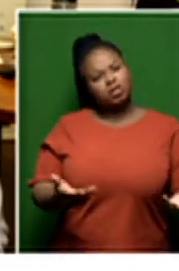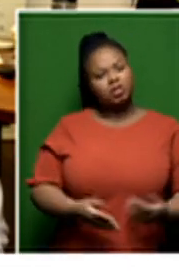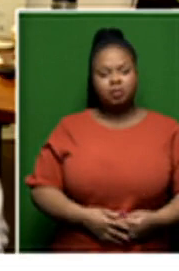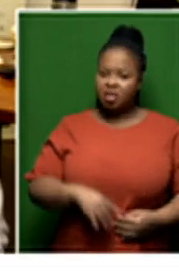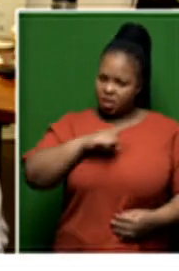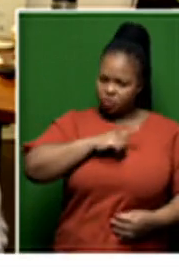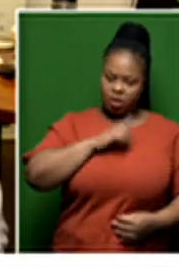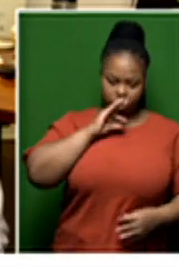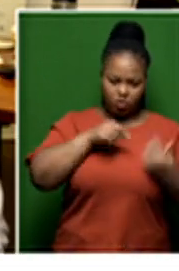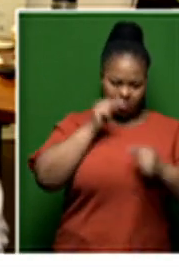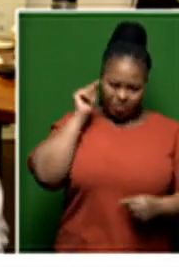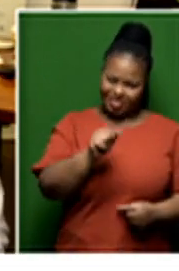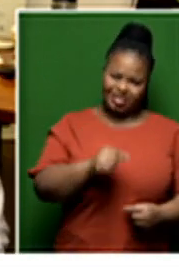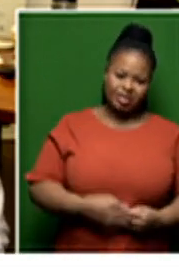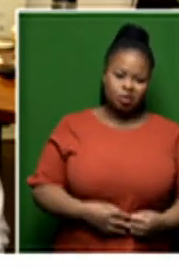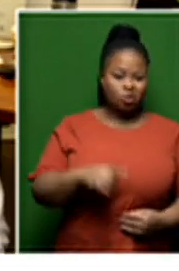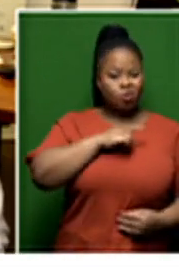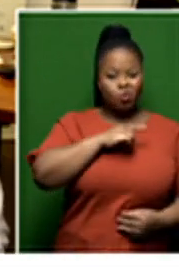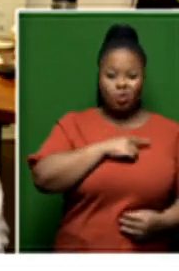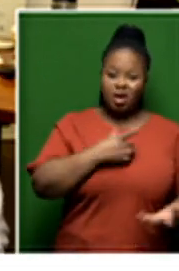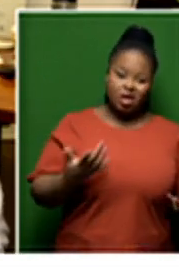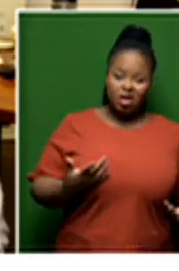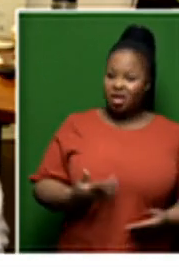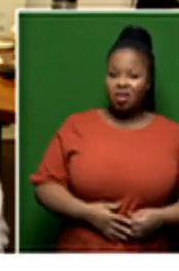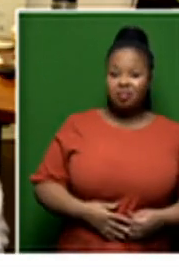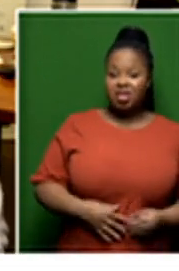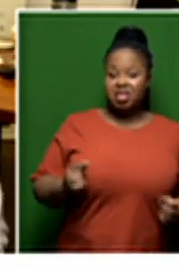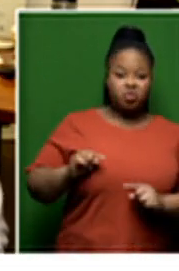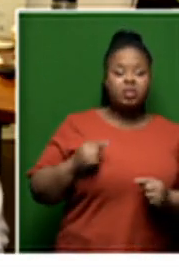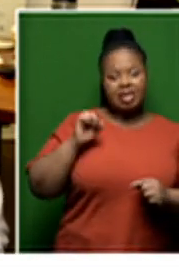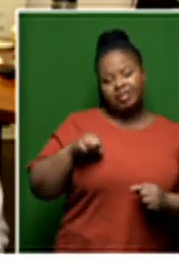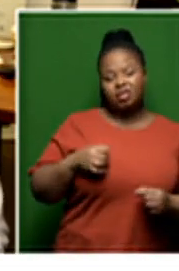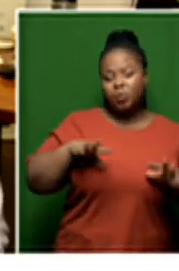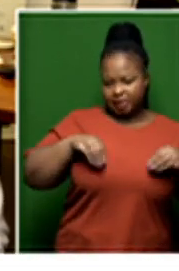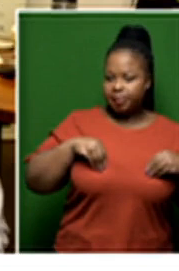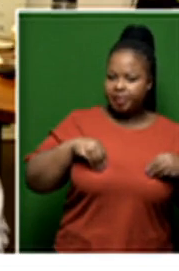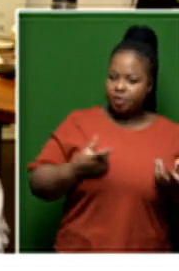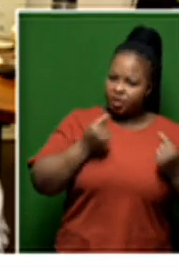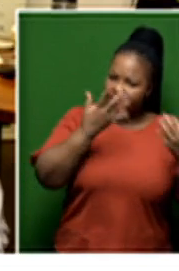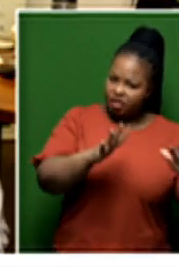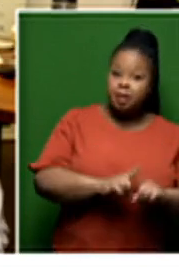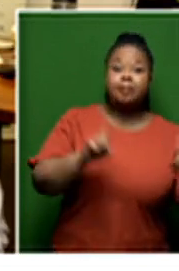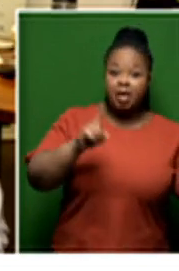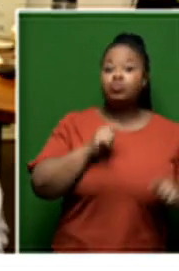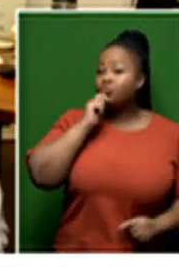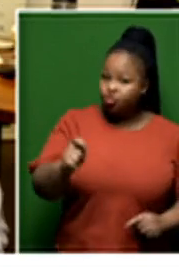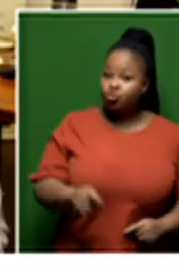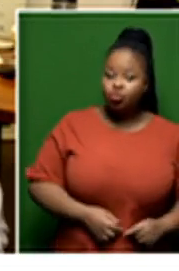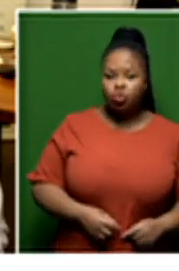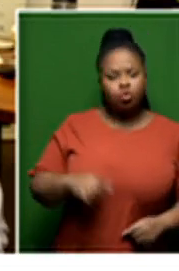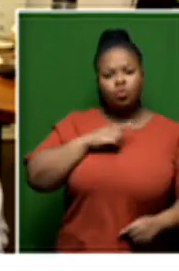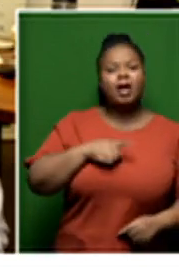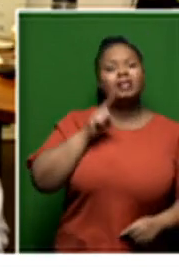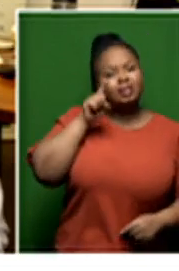hence, this is what I'm talking about. The fact that it's being done, nobody is disputing. but we are disputing the fact that it could have been